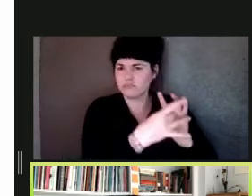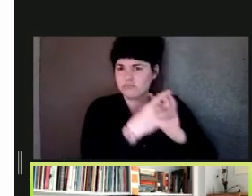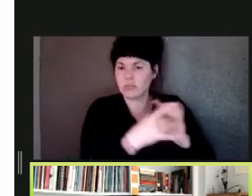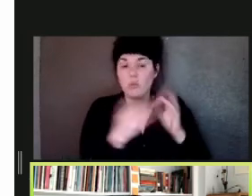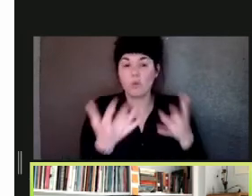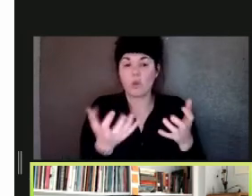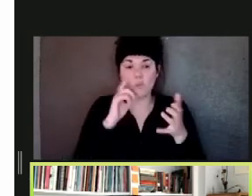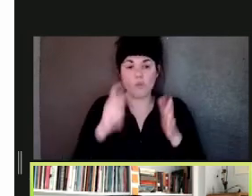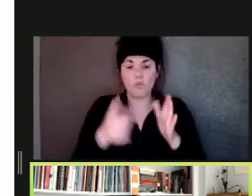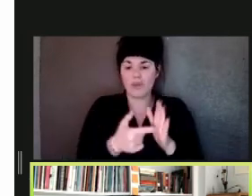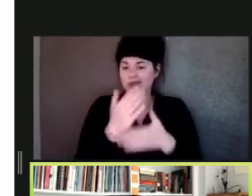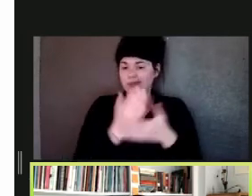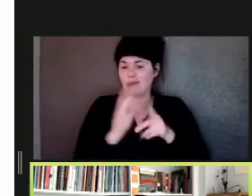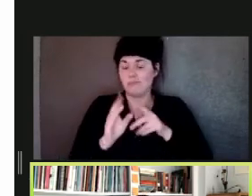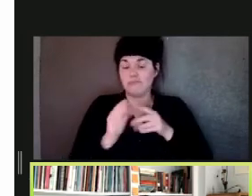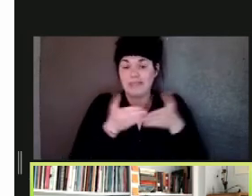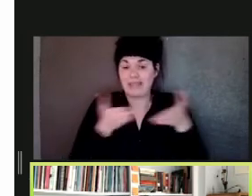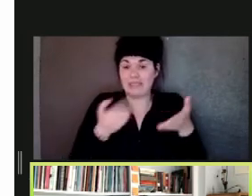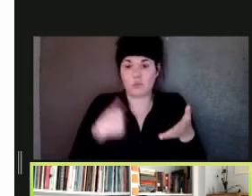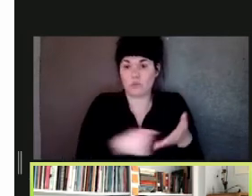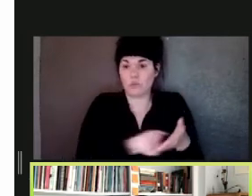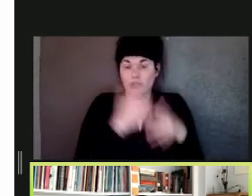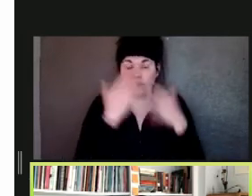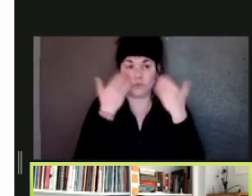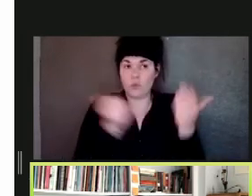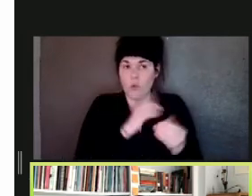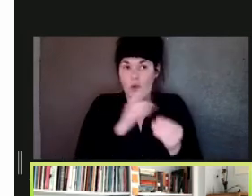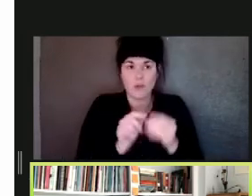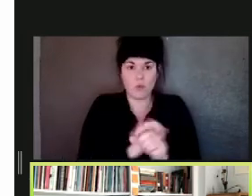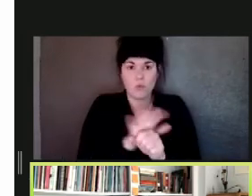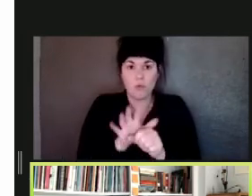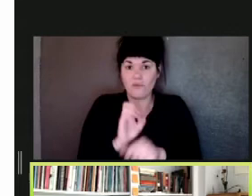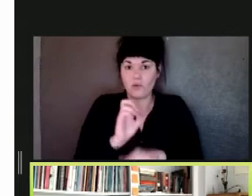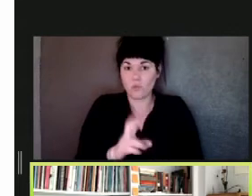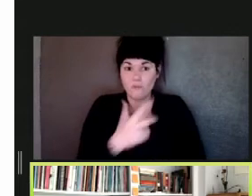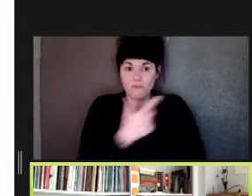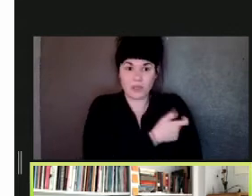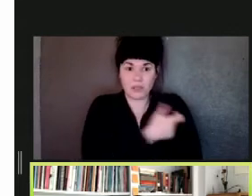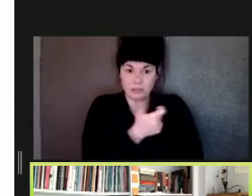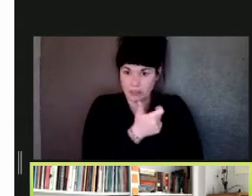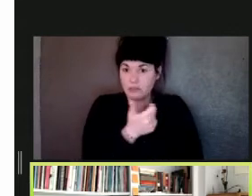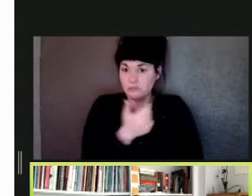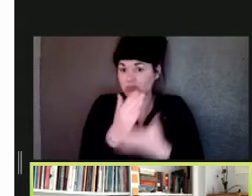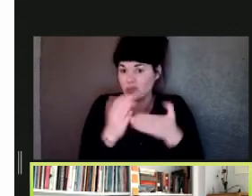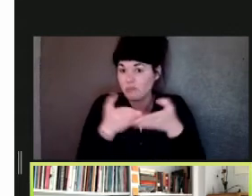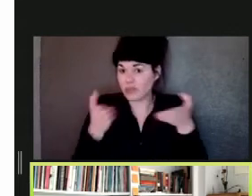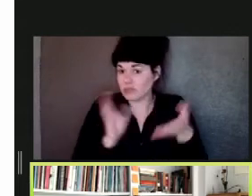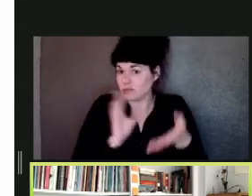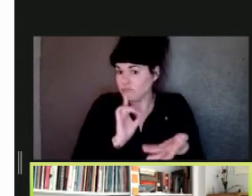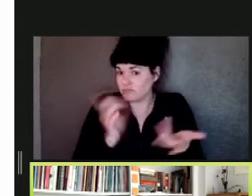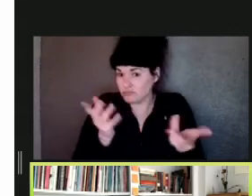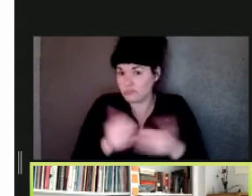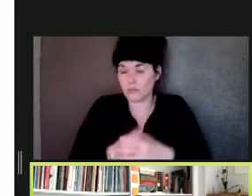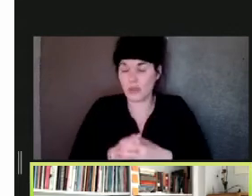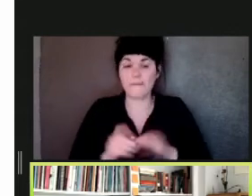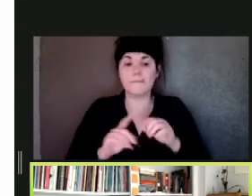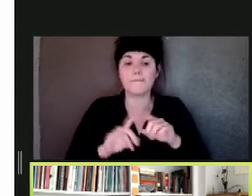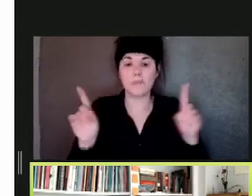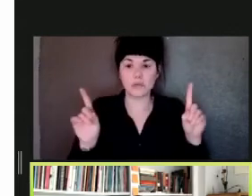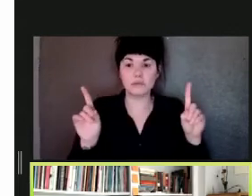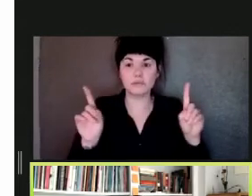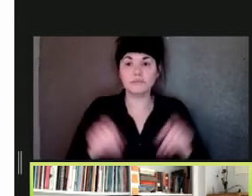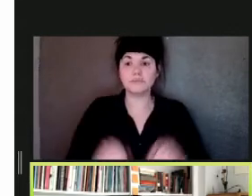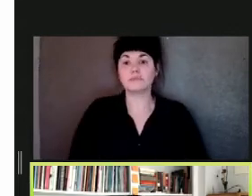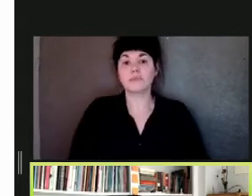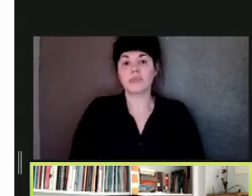don't know about COVID and the new vaccines, and affirm that I still believe we